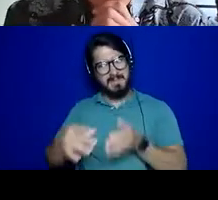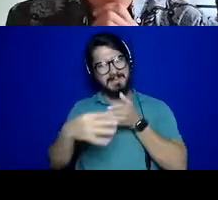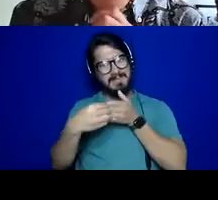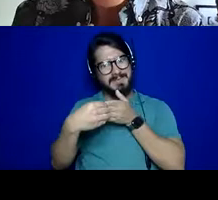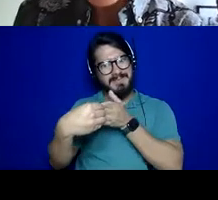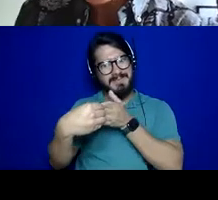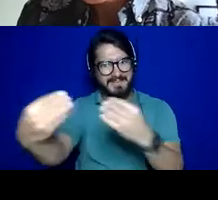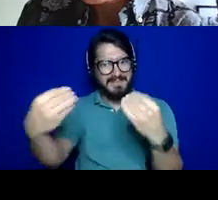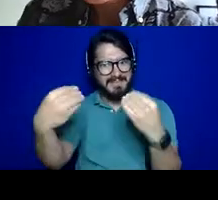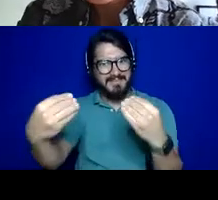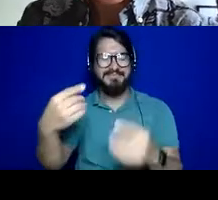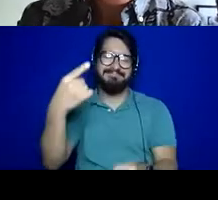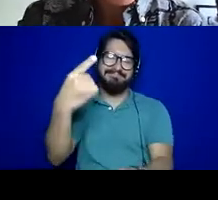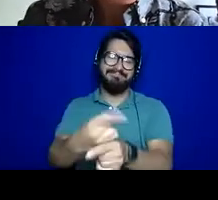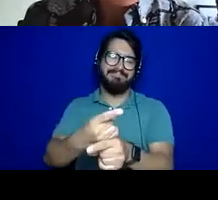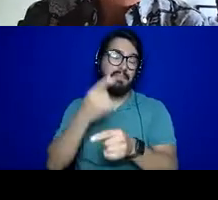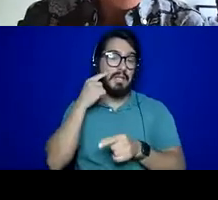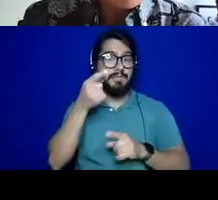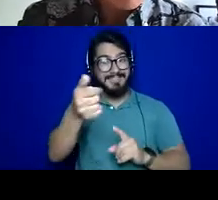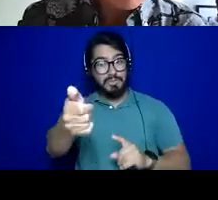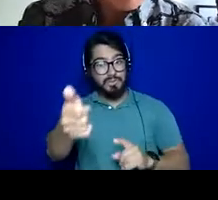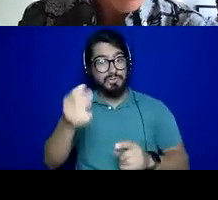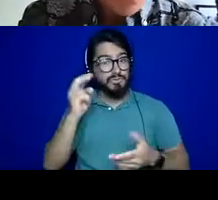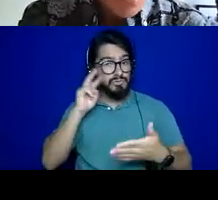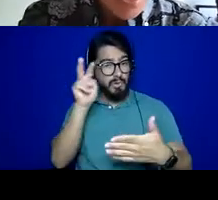Mm-hmm. Yeah, if you look online, there are recommendations.